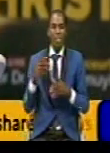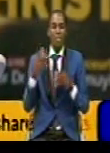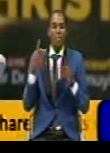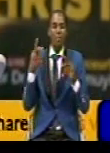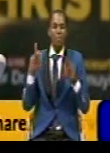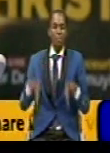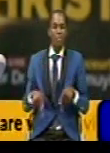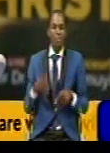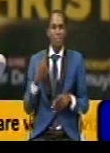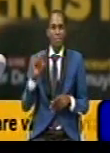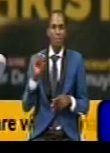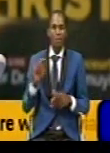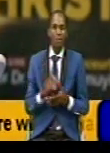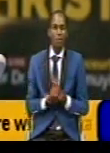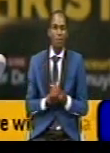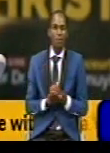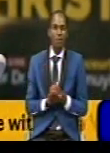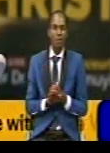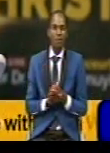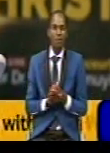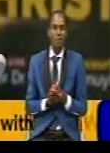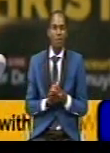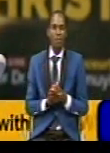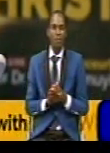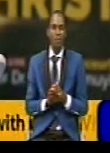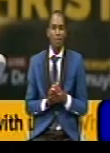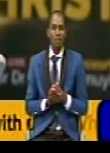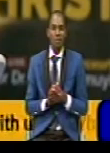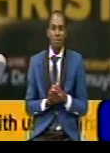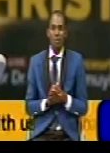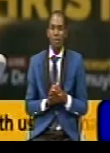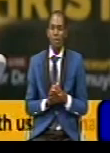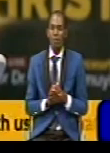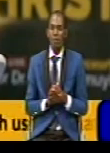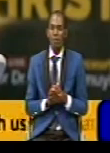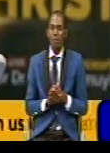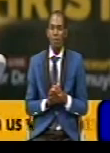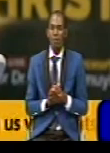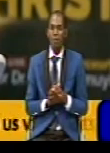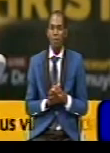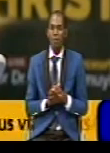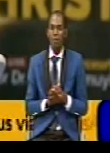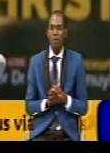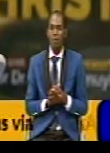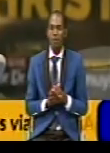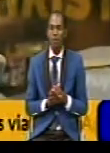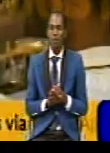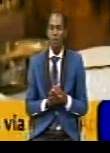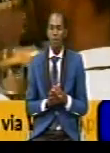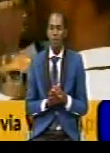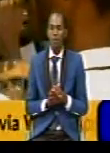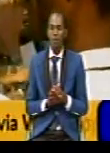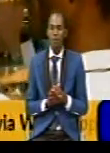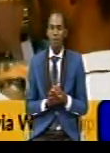expect you'll come with them. The next person after this, we go to social media.